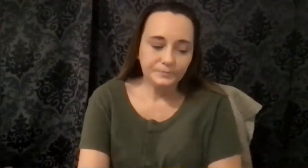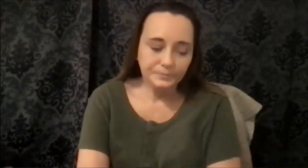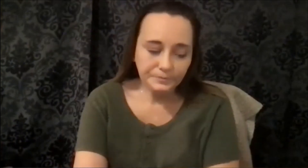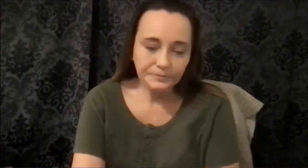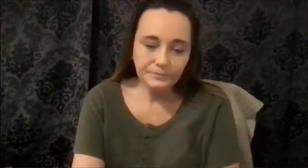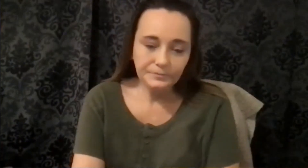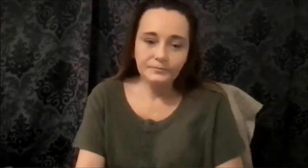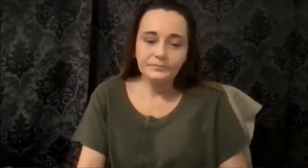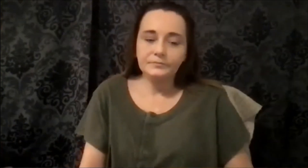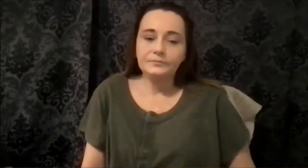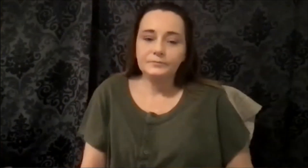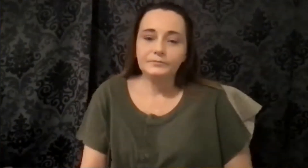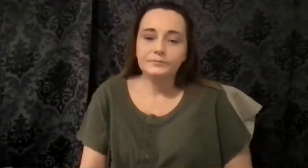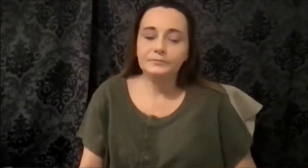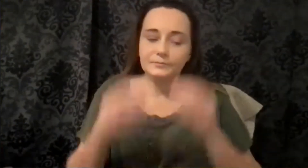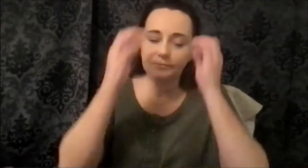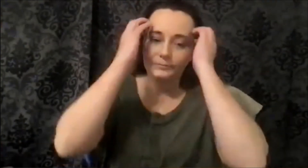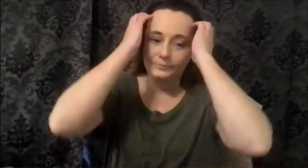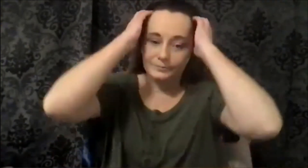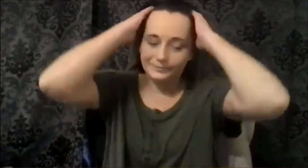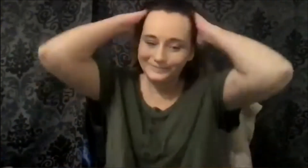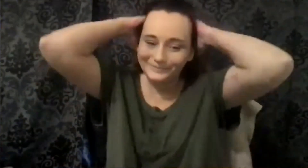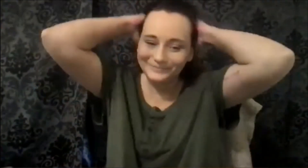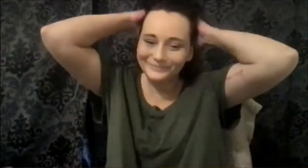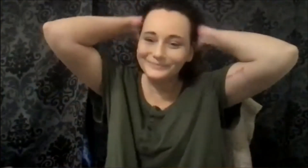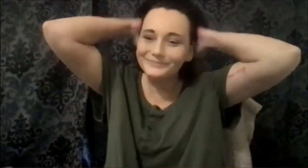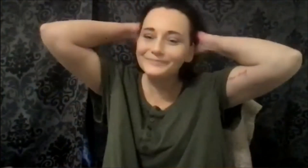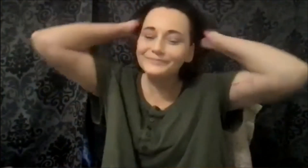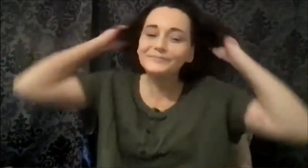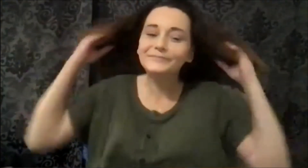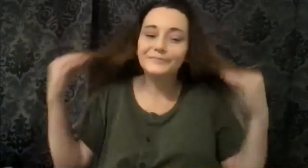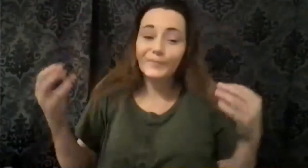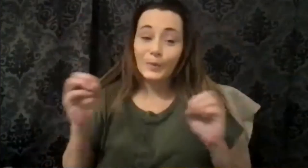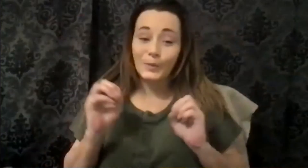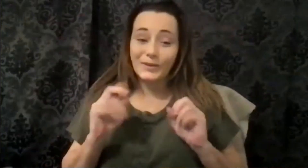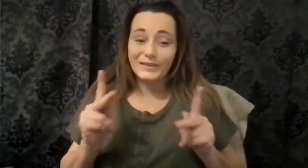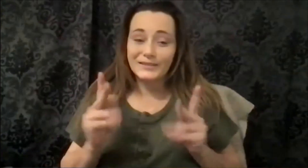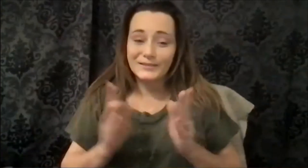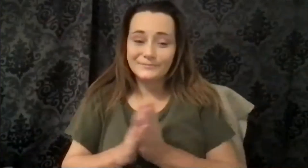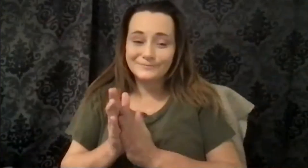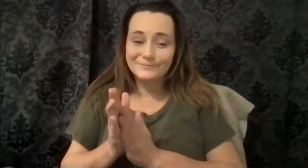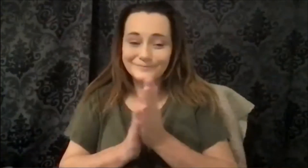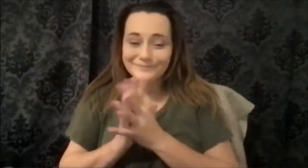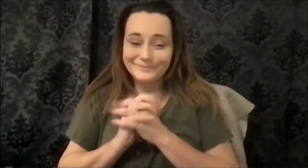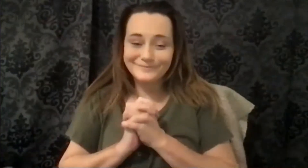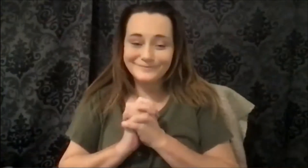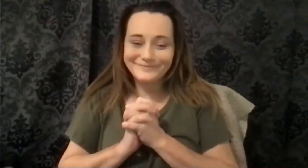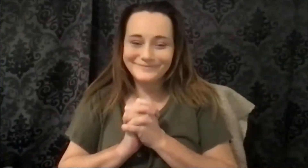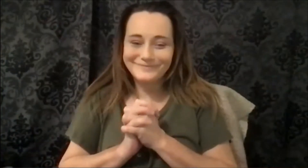Hi, Irene, how you all? All right, okay, how you doing? Another day in paradise.